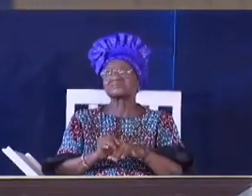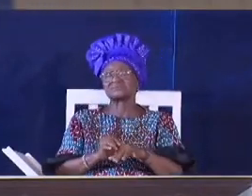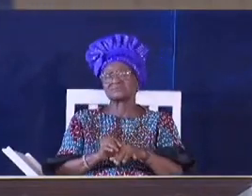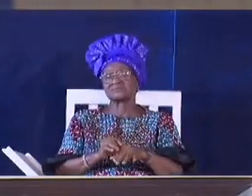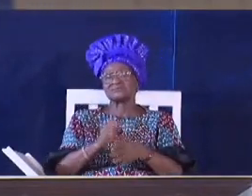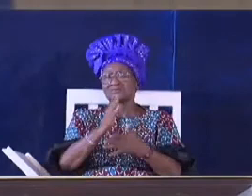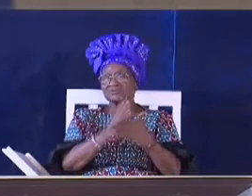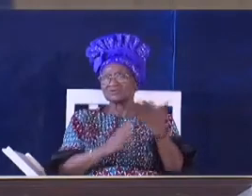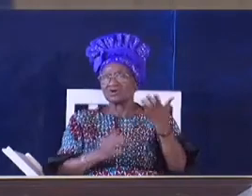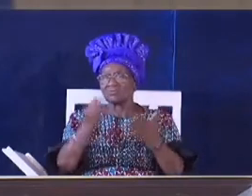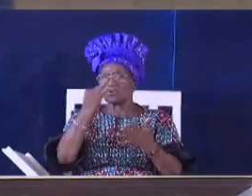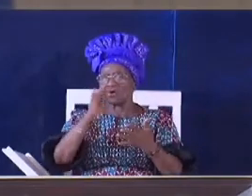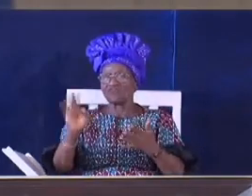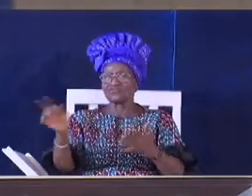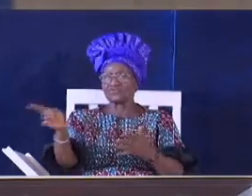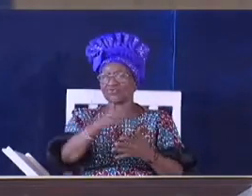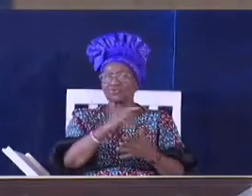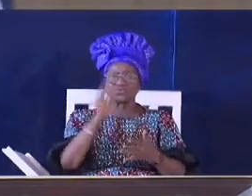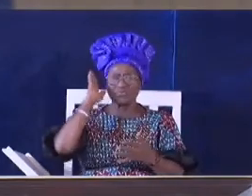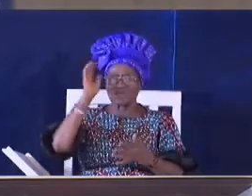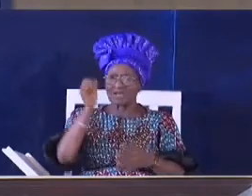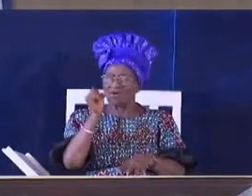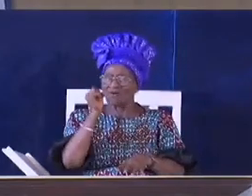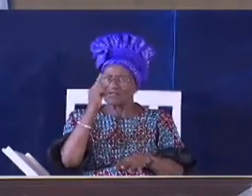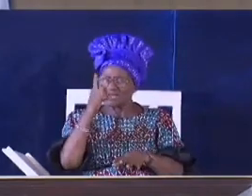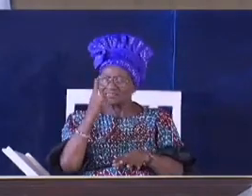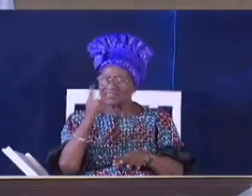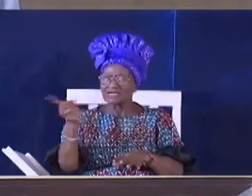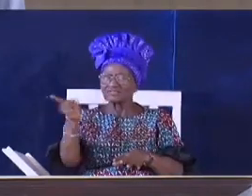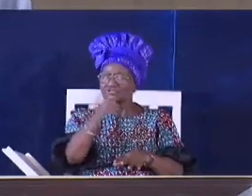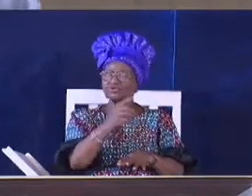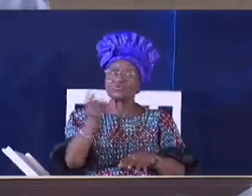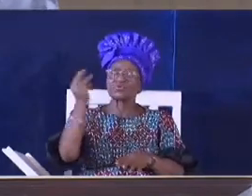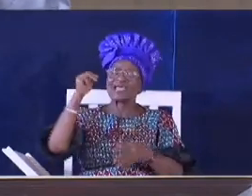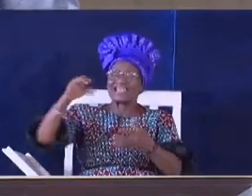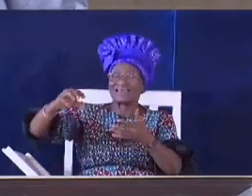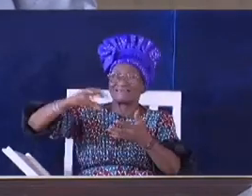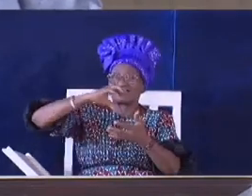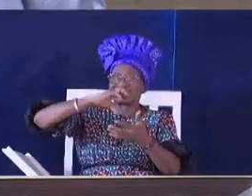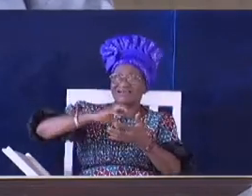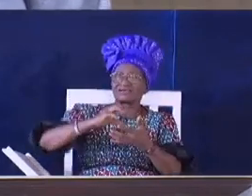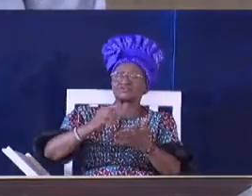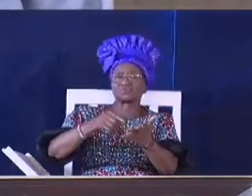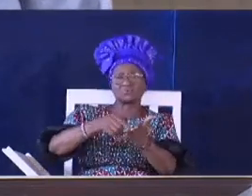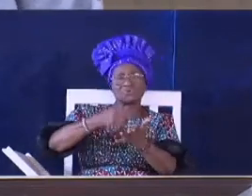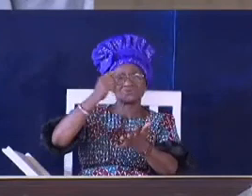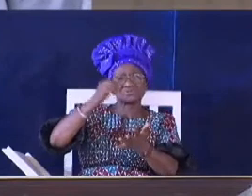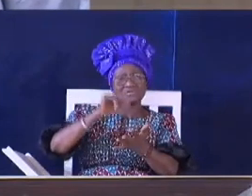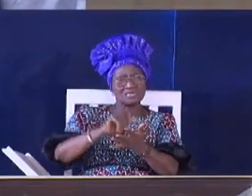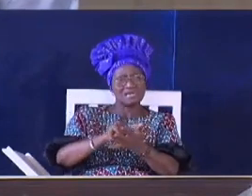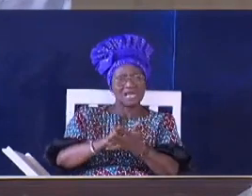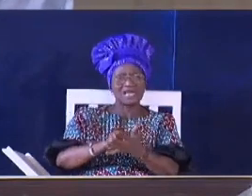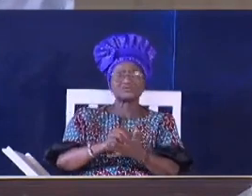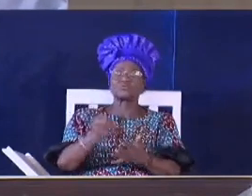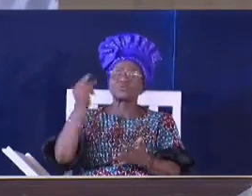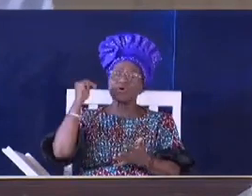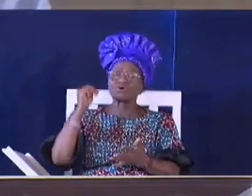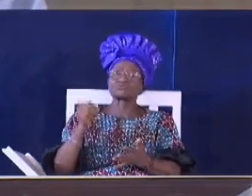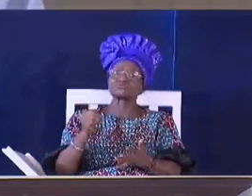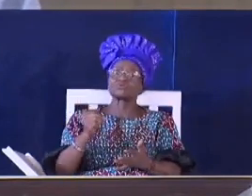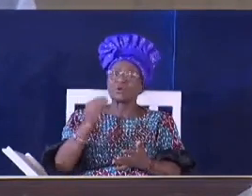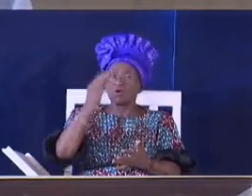And some of you will understand, you were rich once. That's why you could go to the bank and